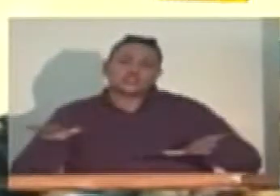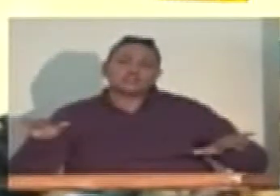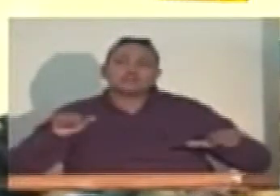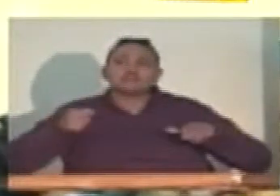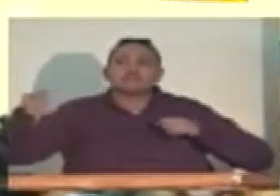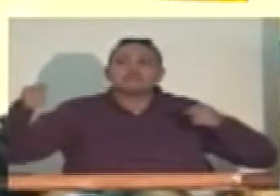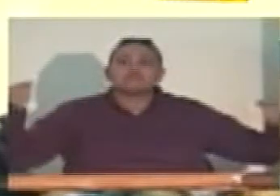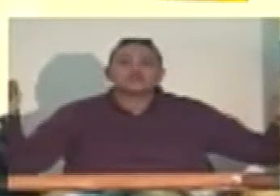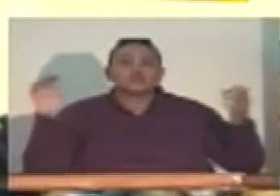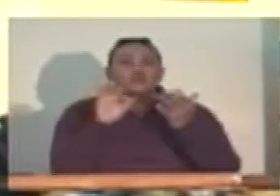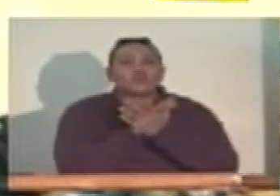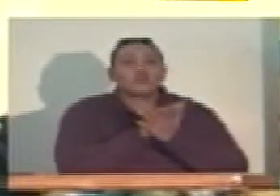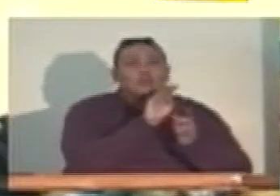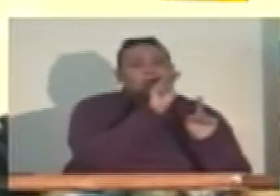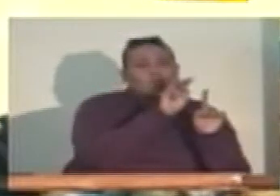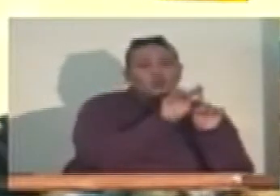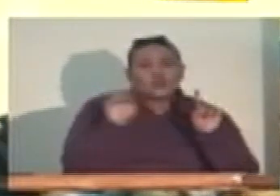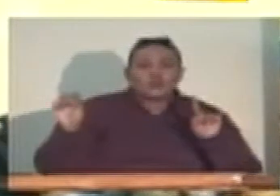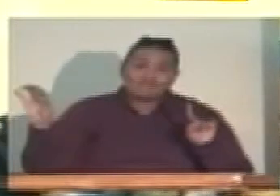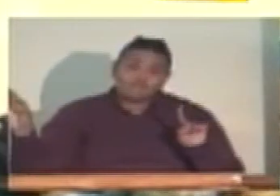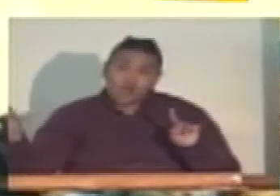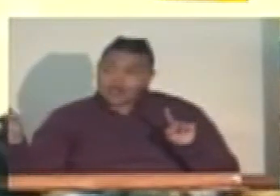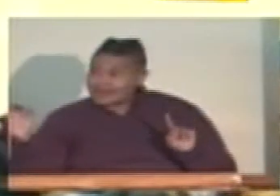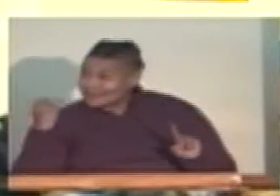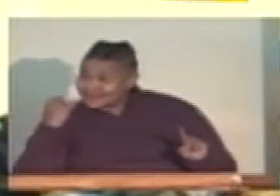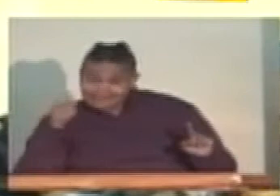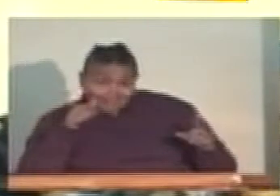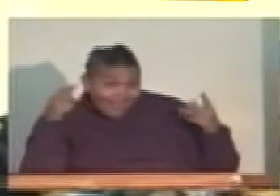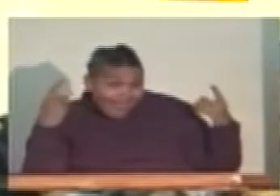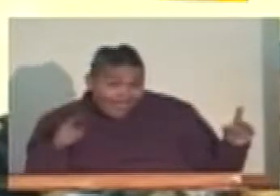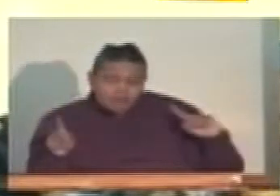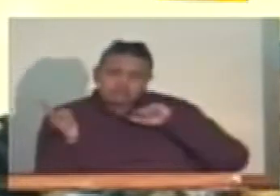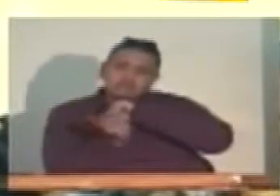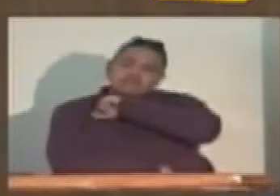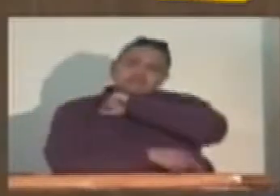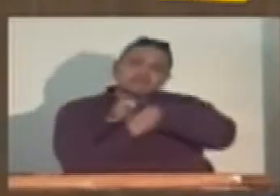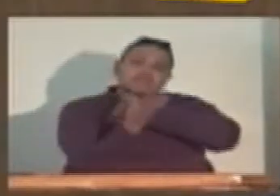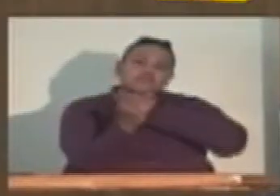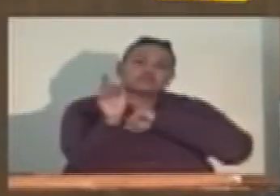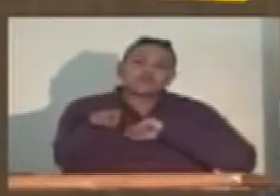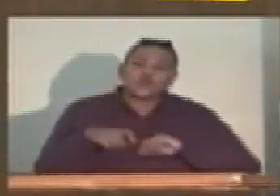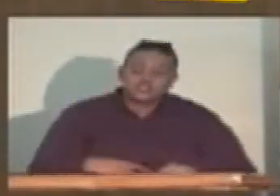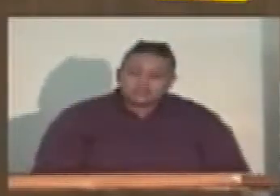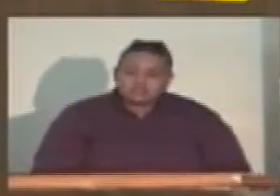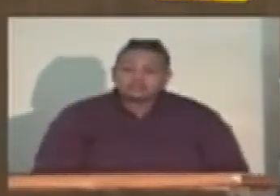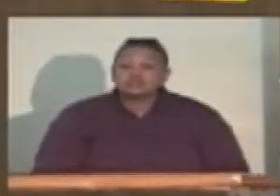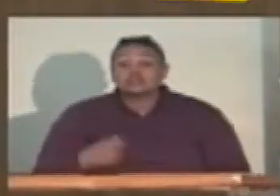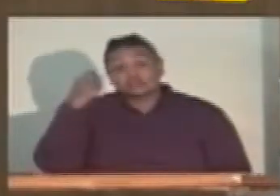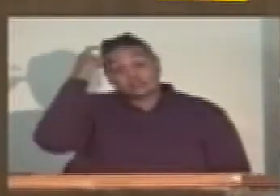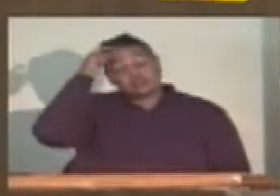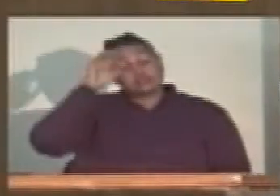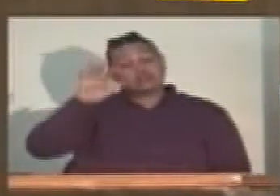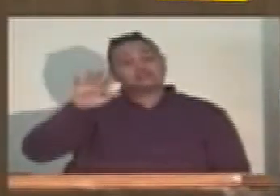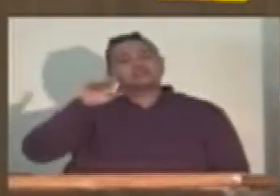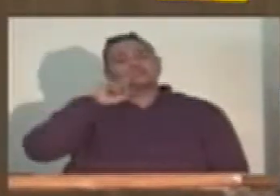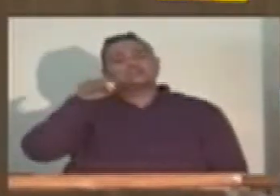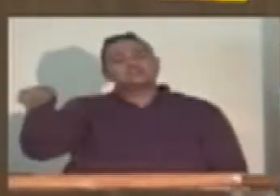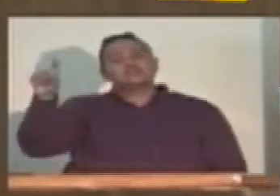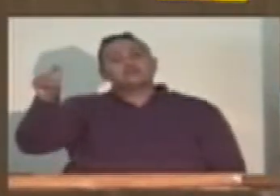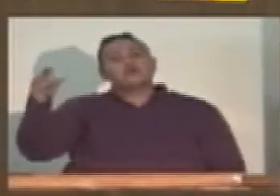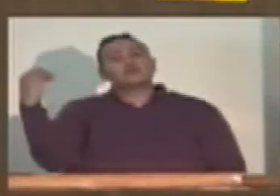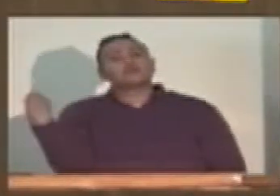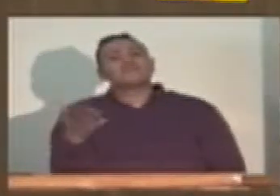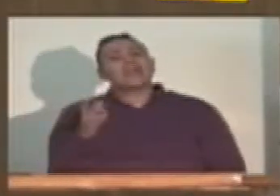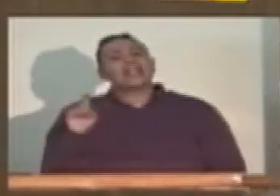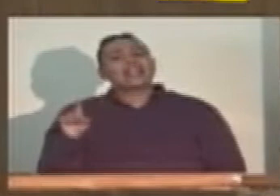school Monday to Friday. Where this is not happening, sanctions must be brought to bear on them. Of course, the state must provide